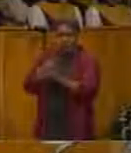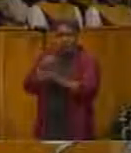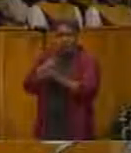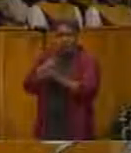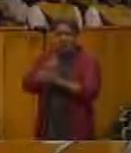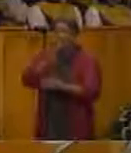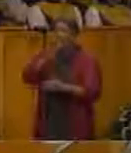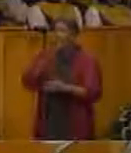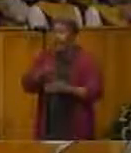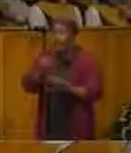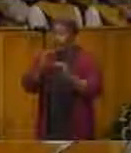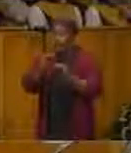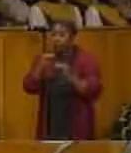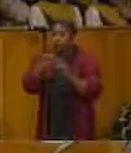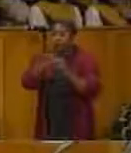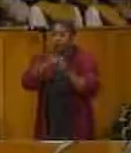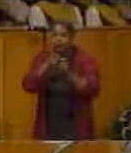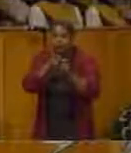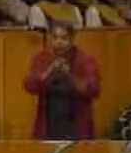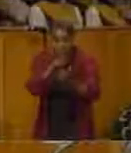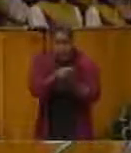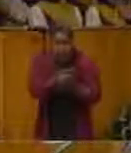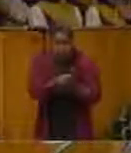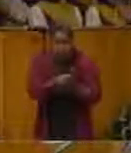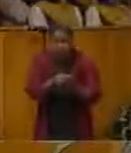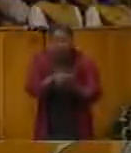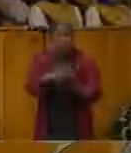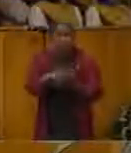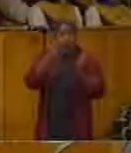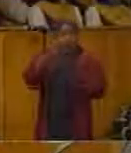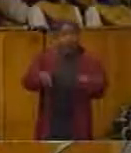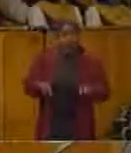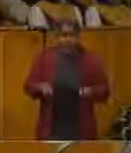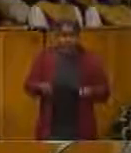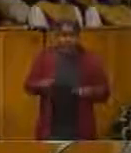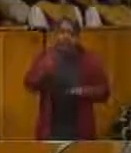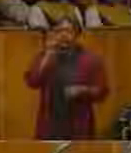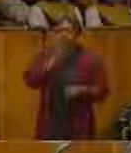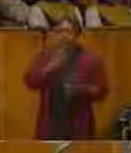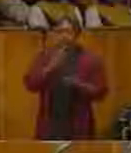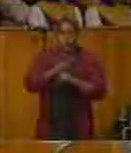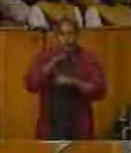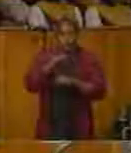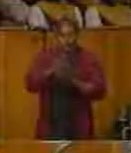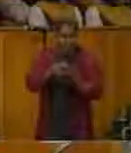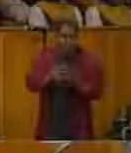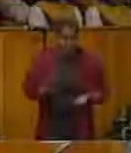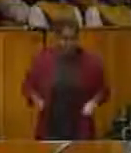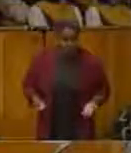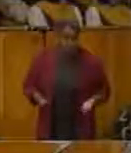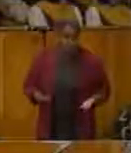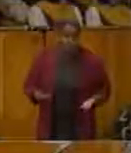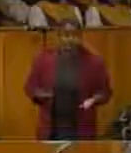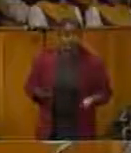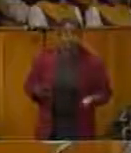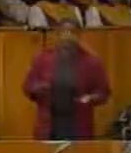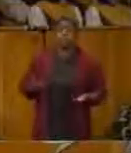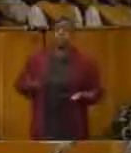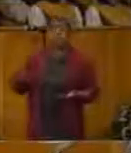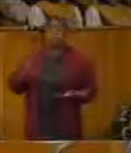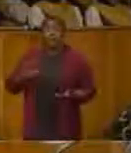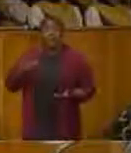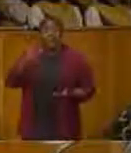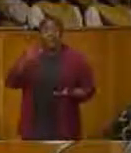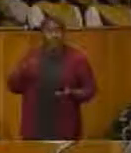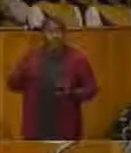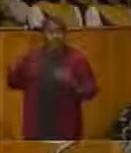how to deal with money, and therefore we wind up misusing money. If you've never been taught